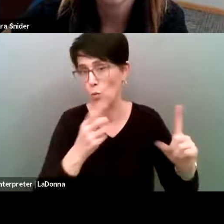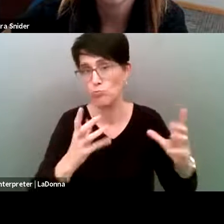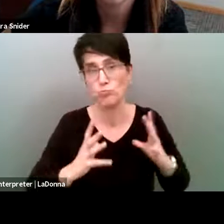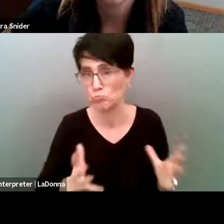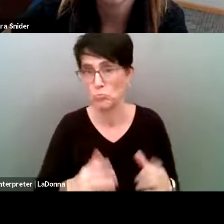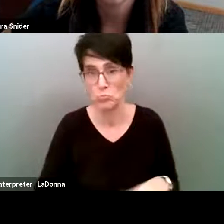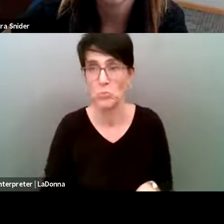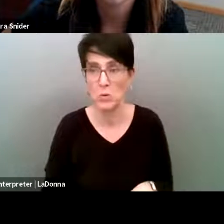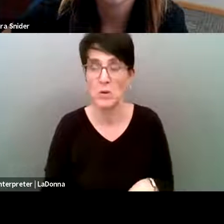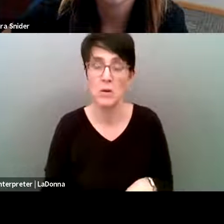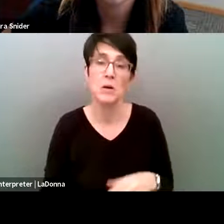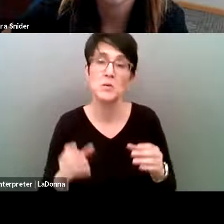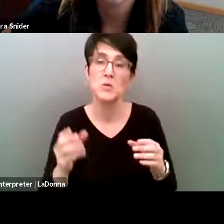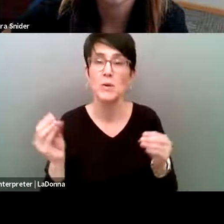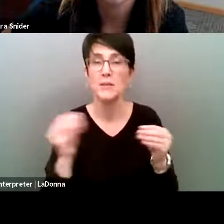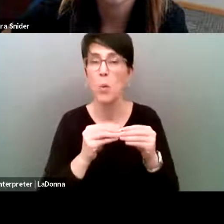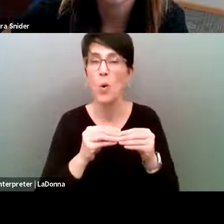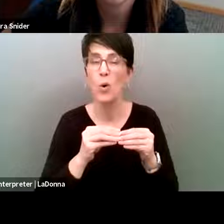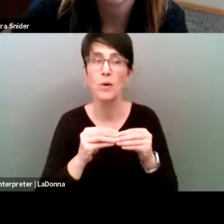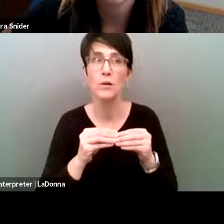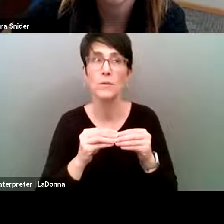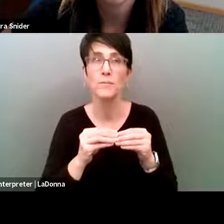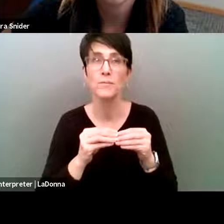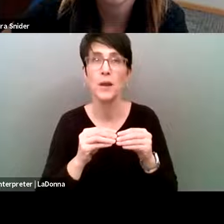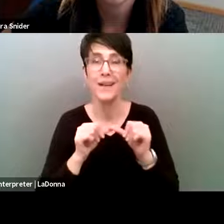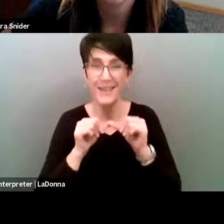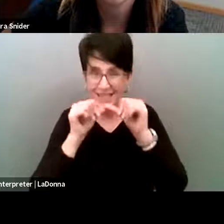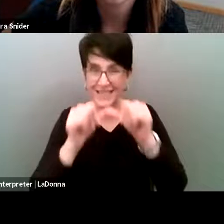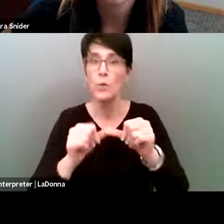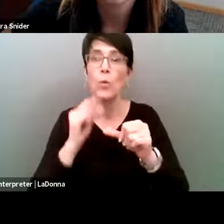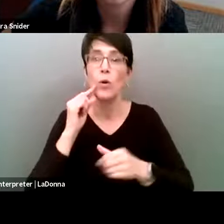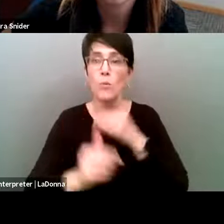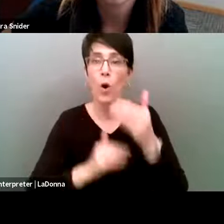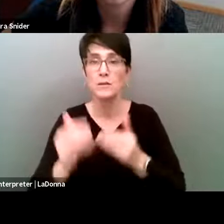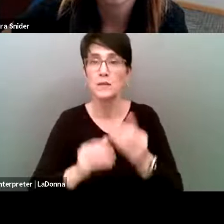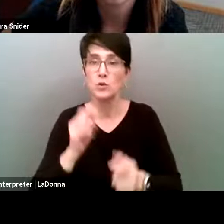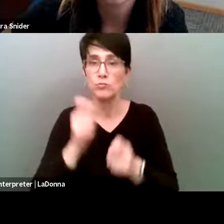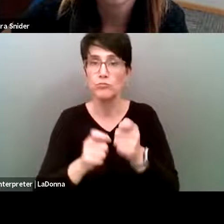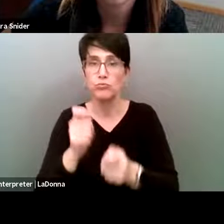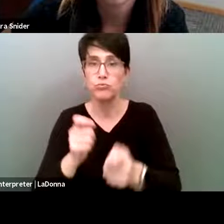it's kind of a continuous process to refine that.